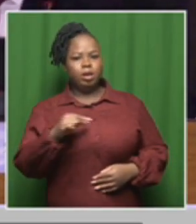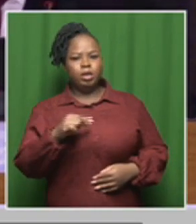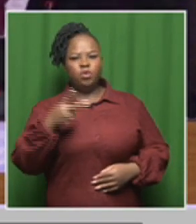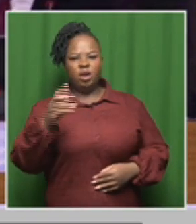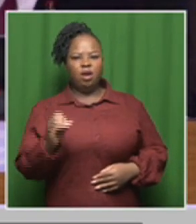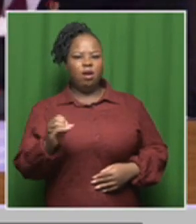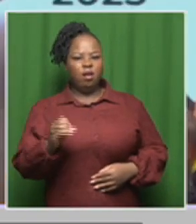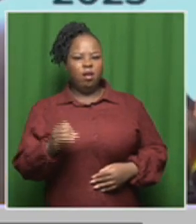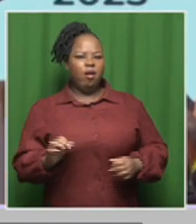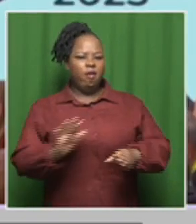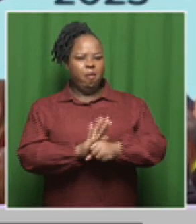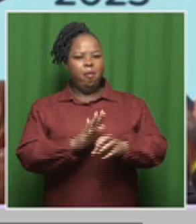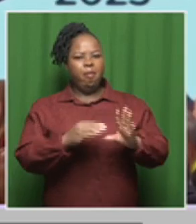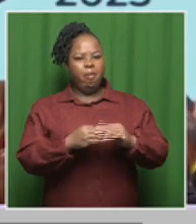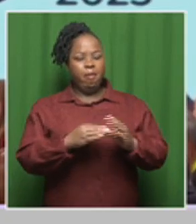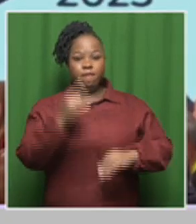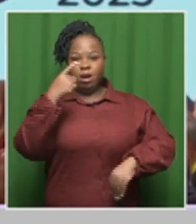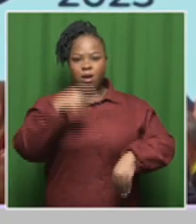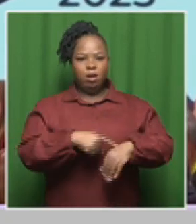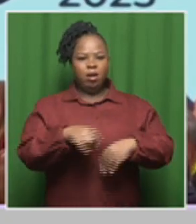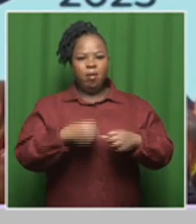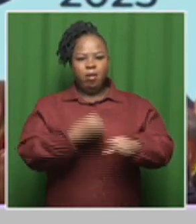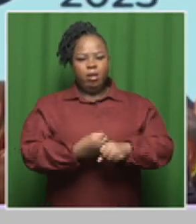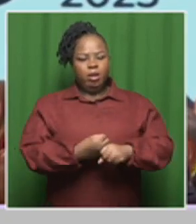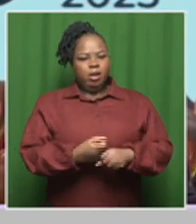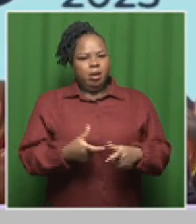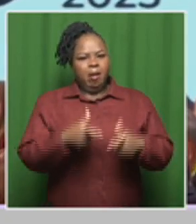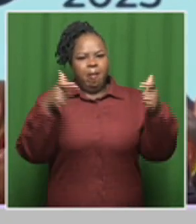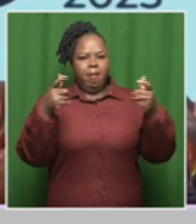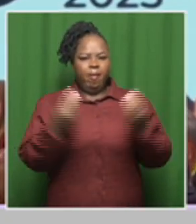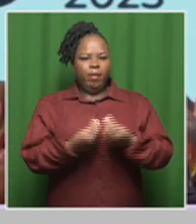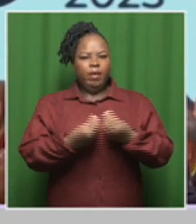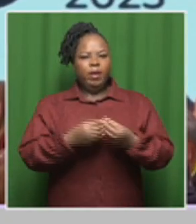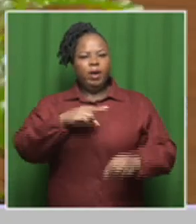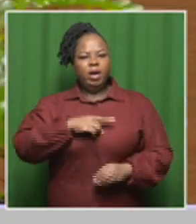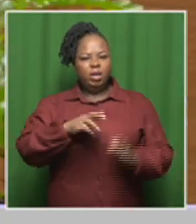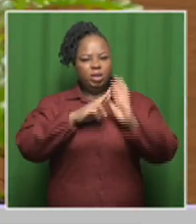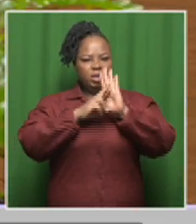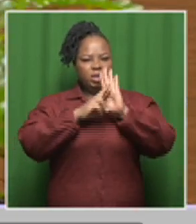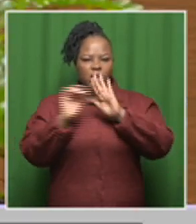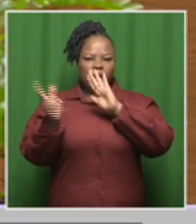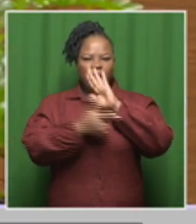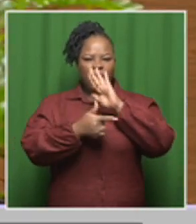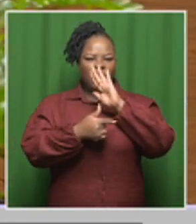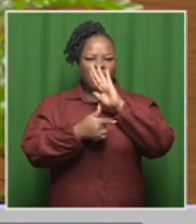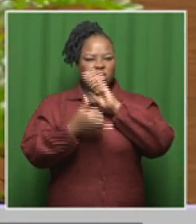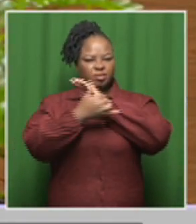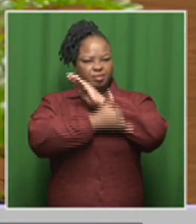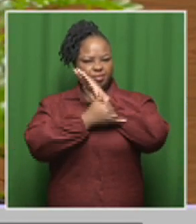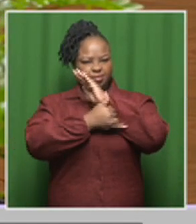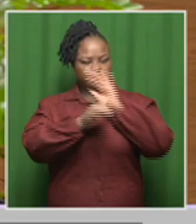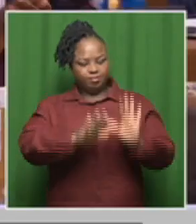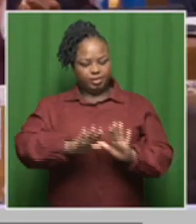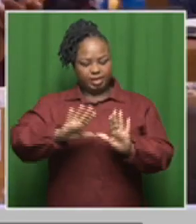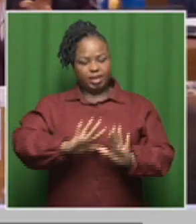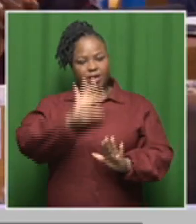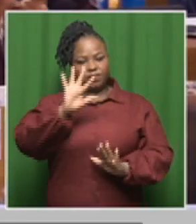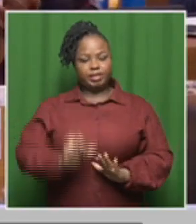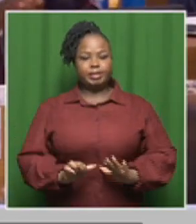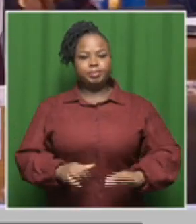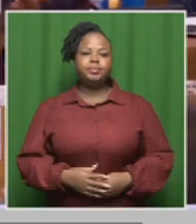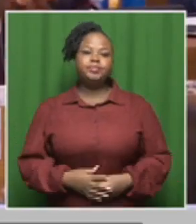full member for the list for the first time this year. I mean, it's huge, basically representing all nations on the continent and offering new